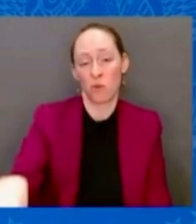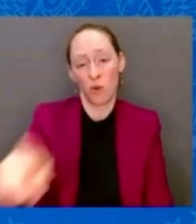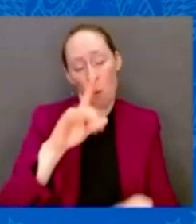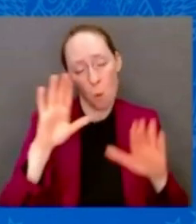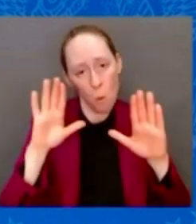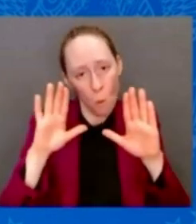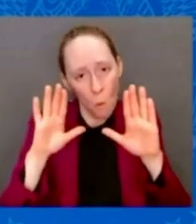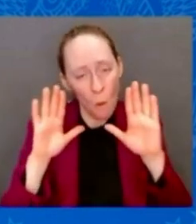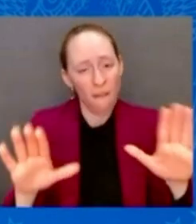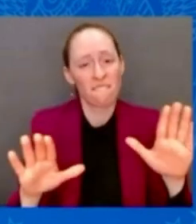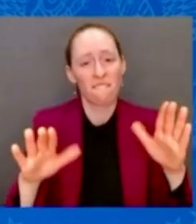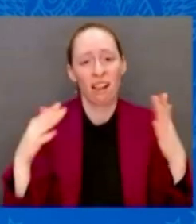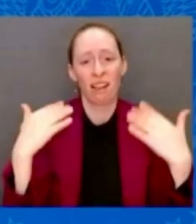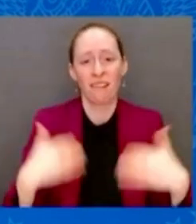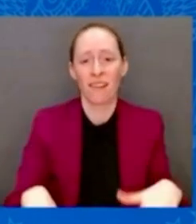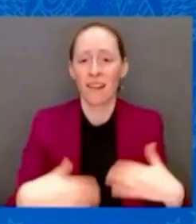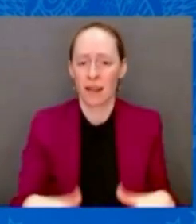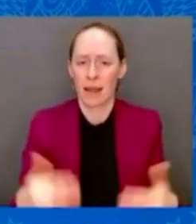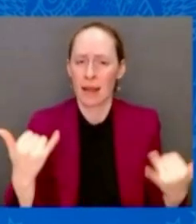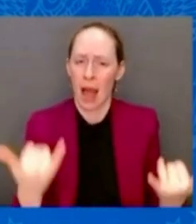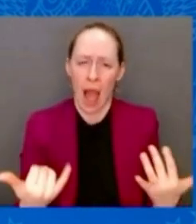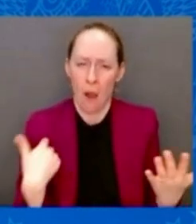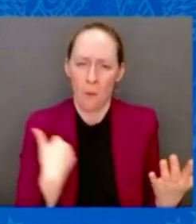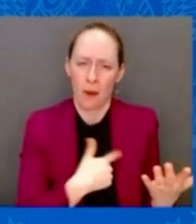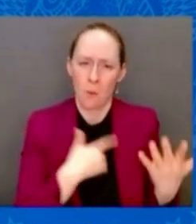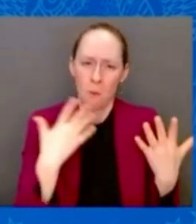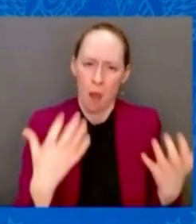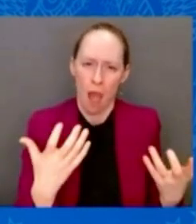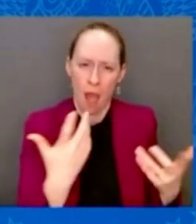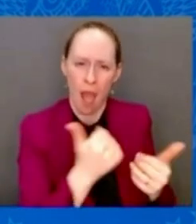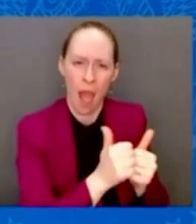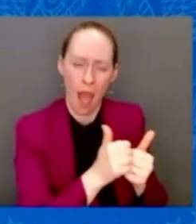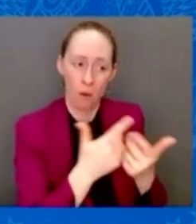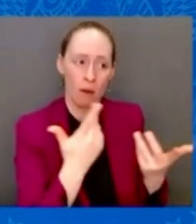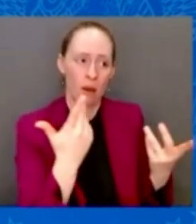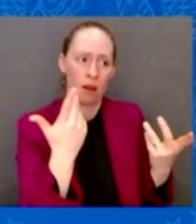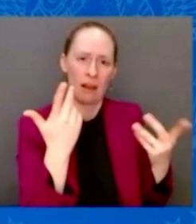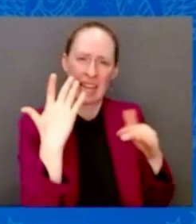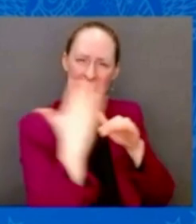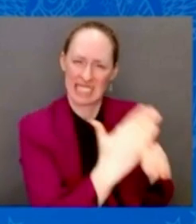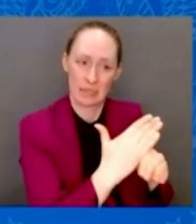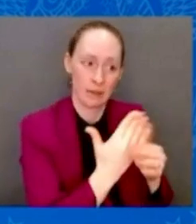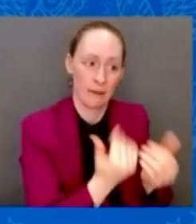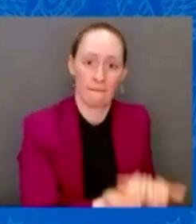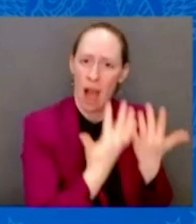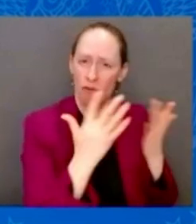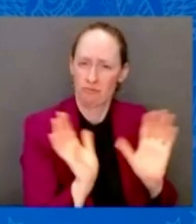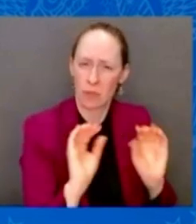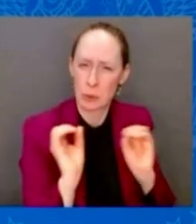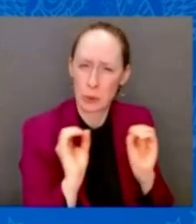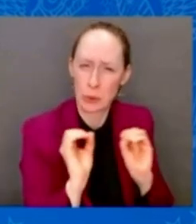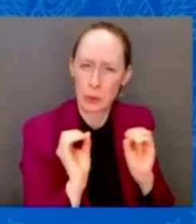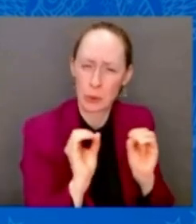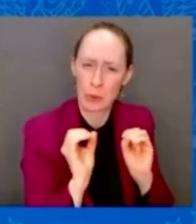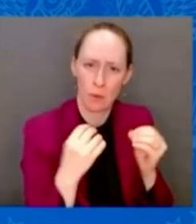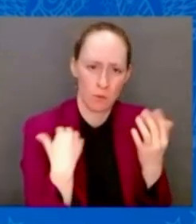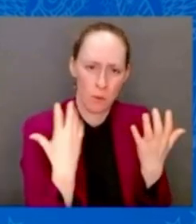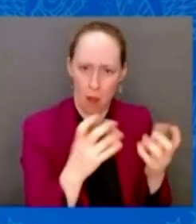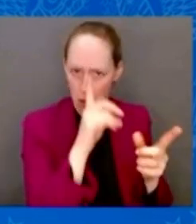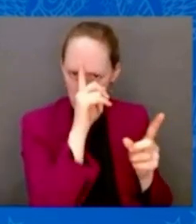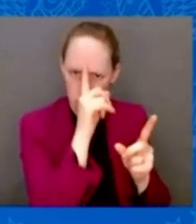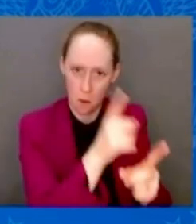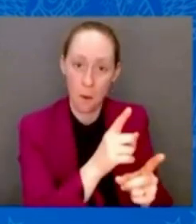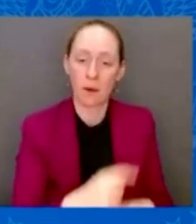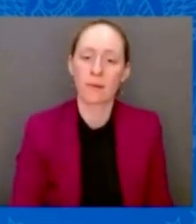things I fought like hell to get done, they said we couldn't get it done. We got it done in a bipartisan way, actually. The